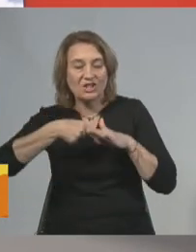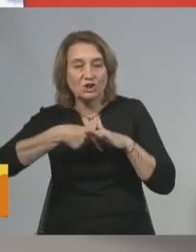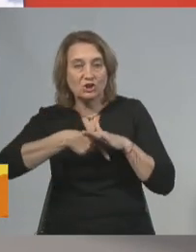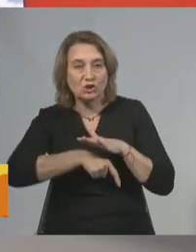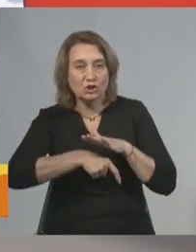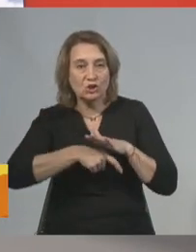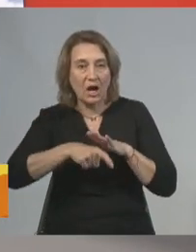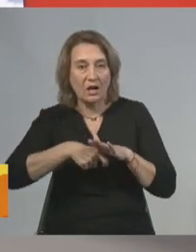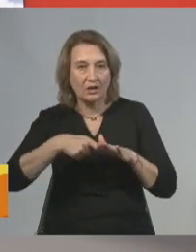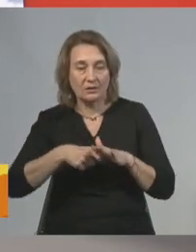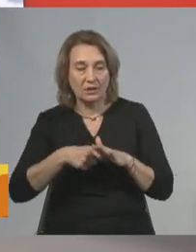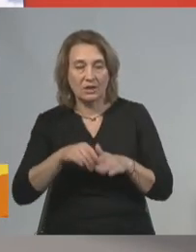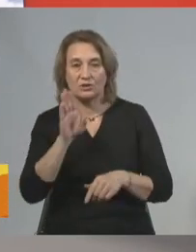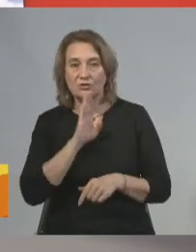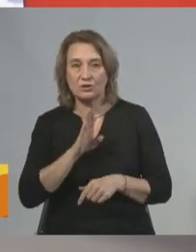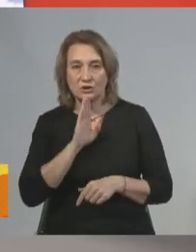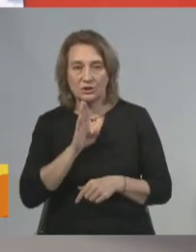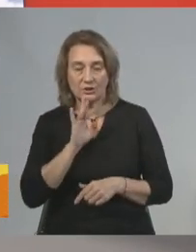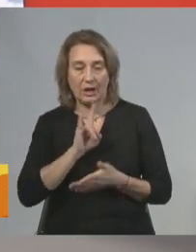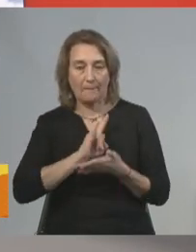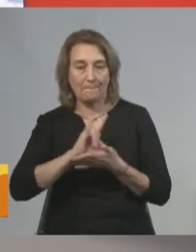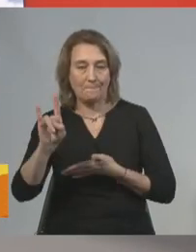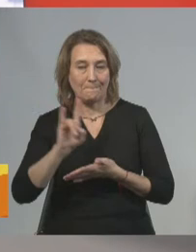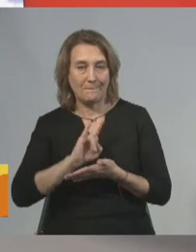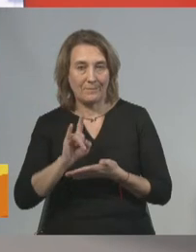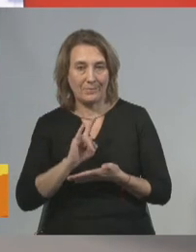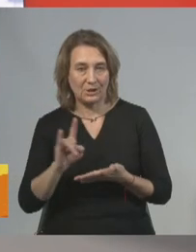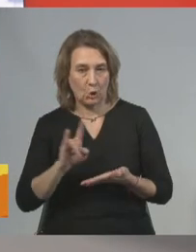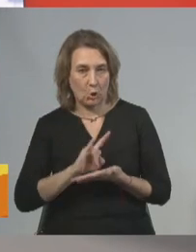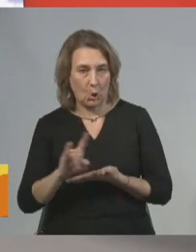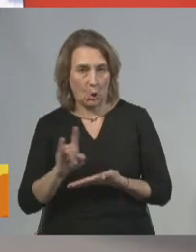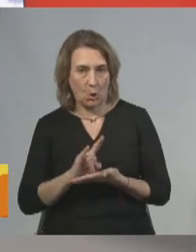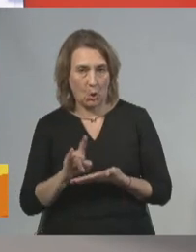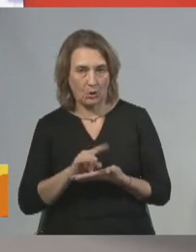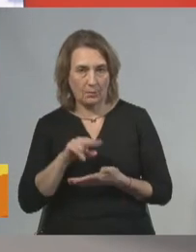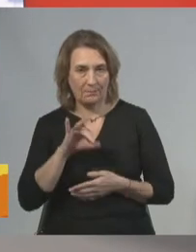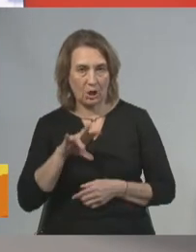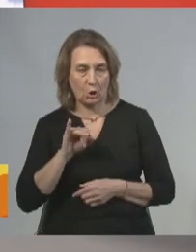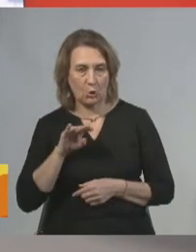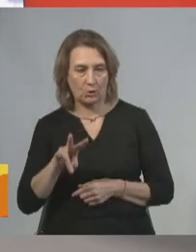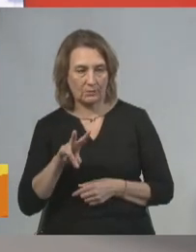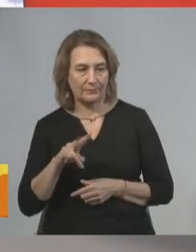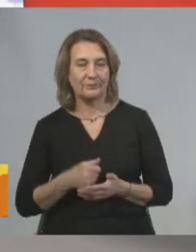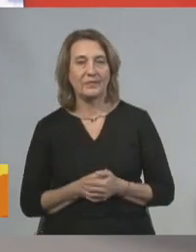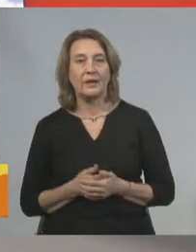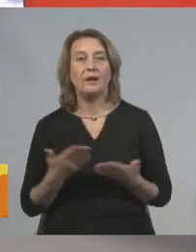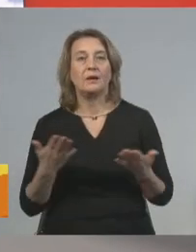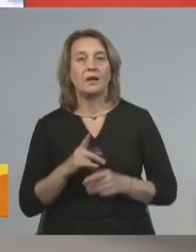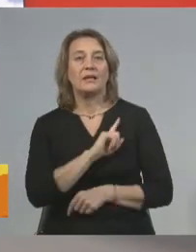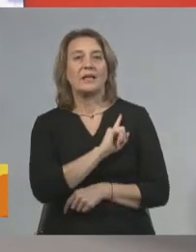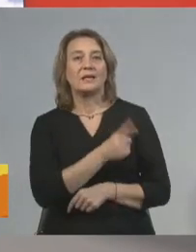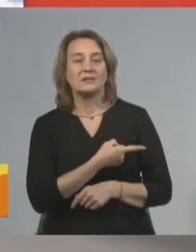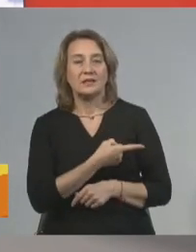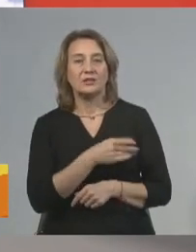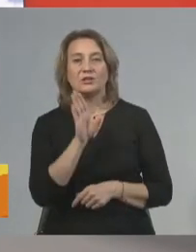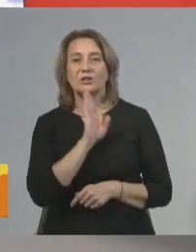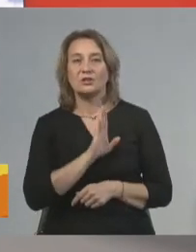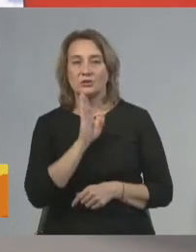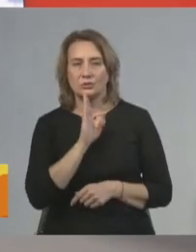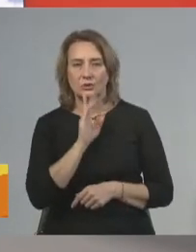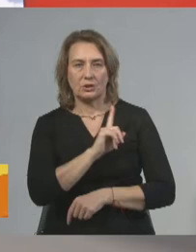mines this is pilots all these are women of elders and so on so these are professions which are usually